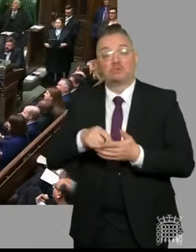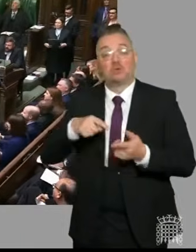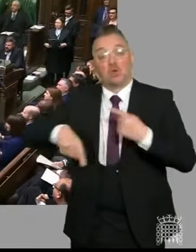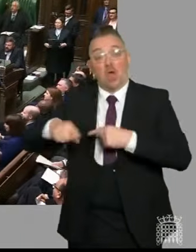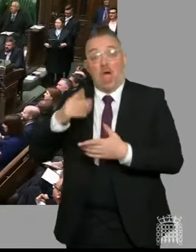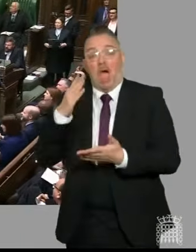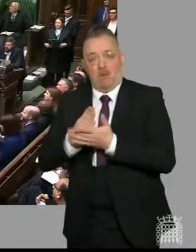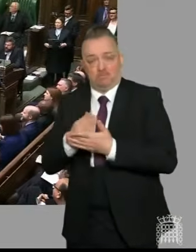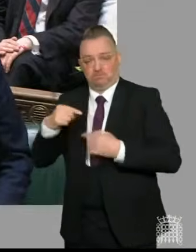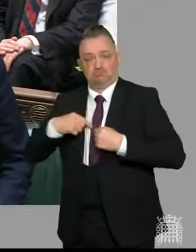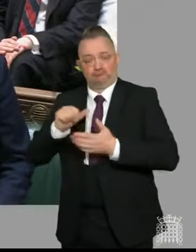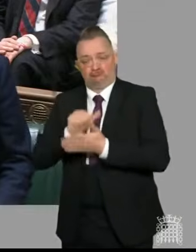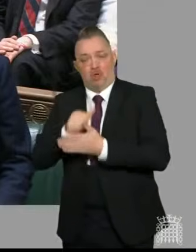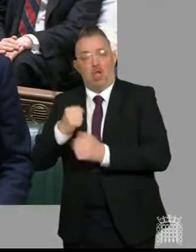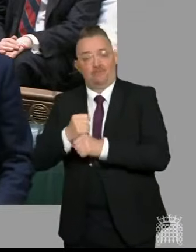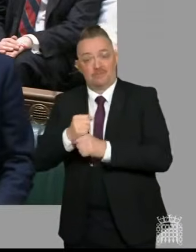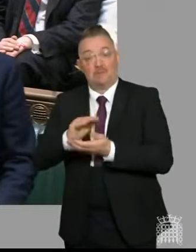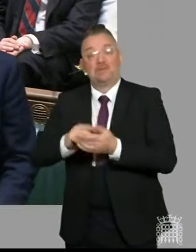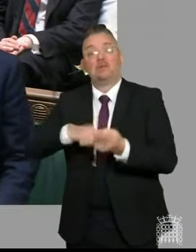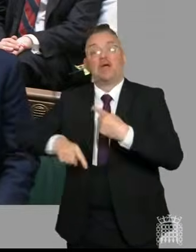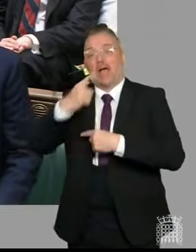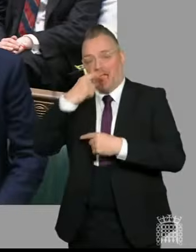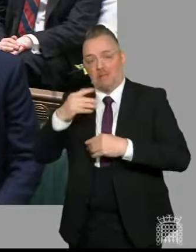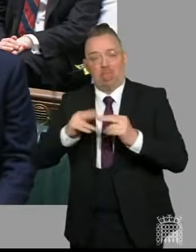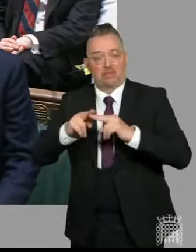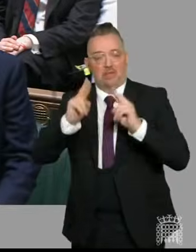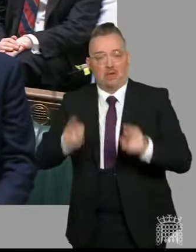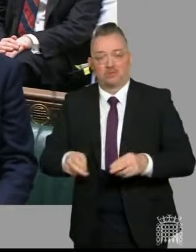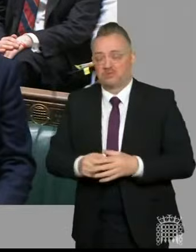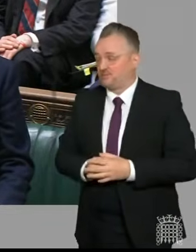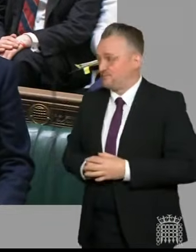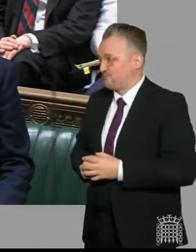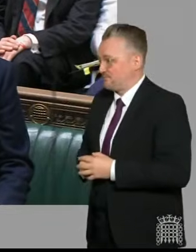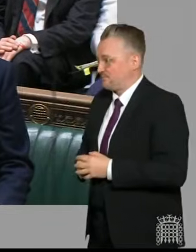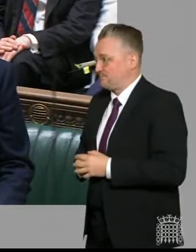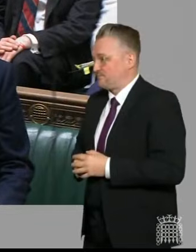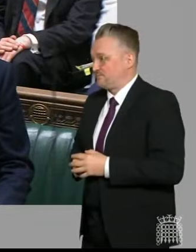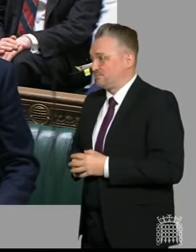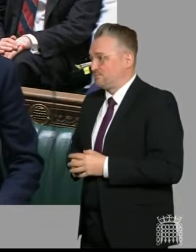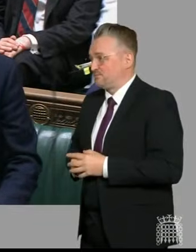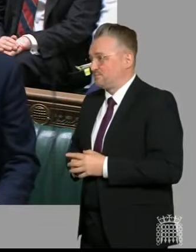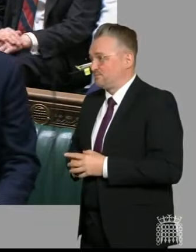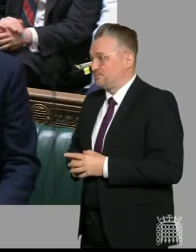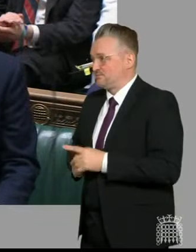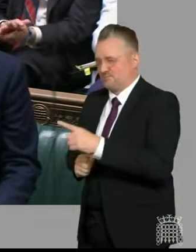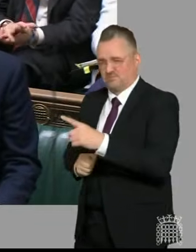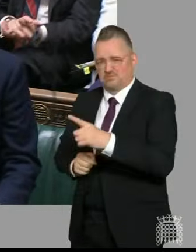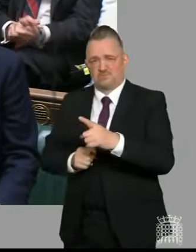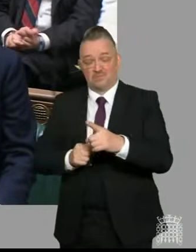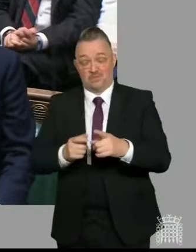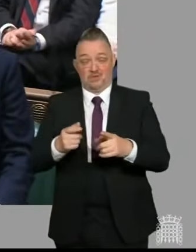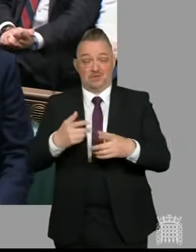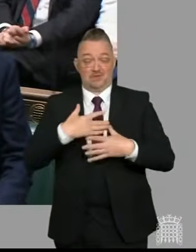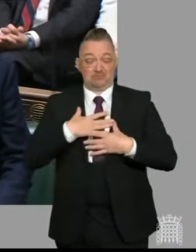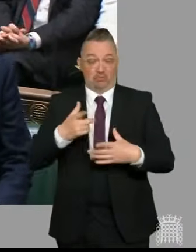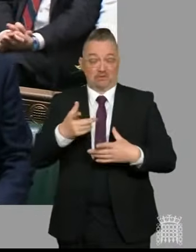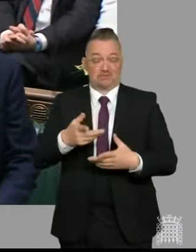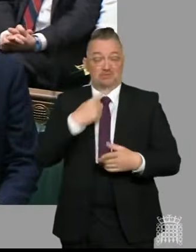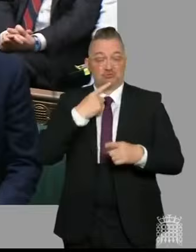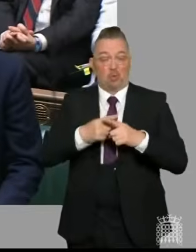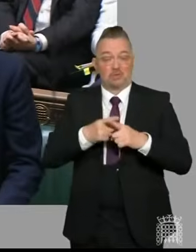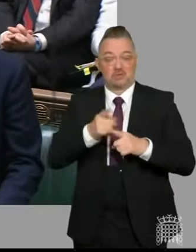Well, I'm surprised the Right Honourable Lady raises the West Midlands when Labour-controlled Birmingham have